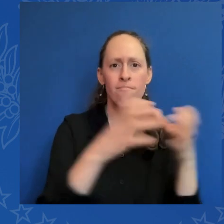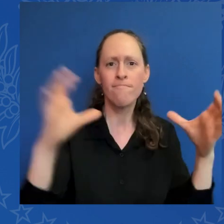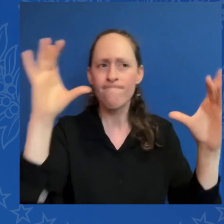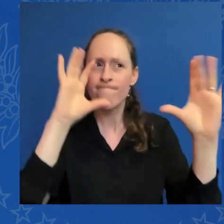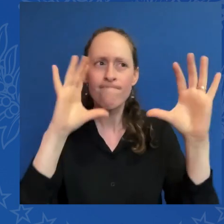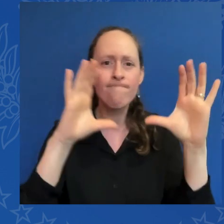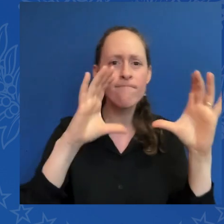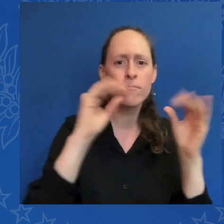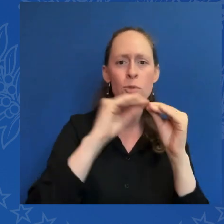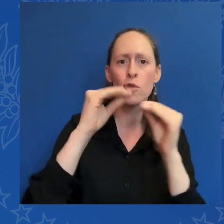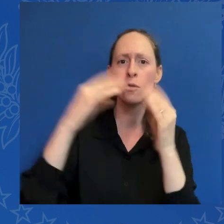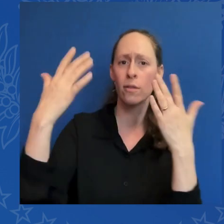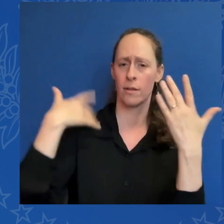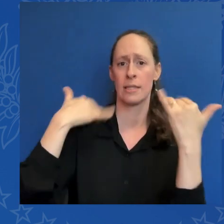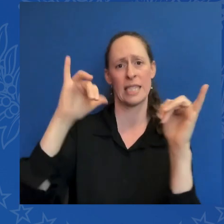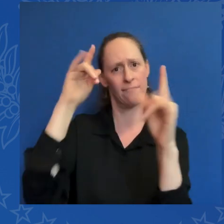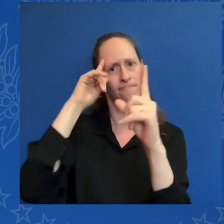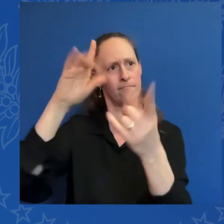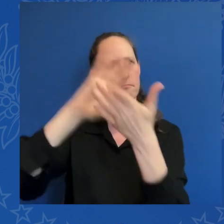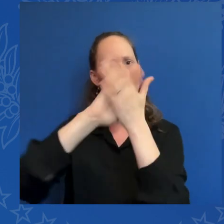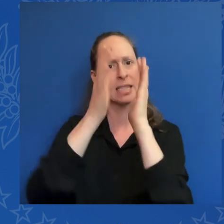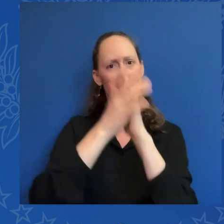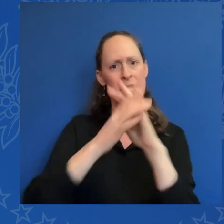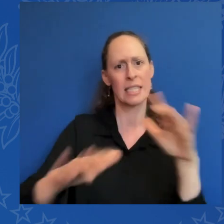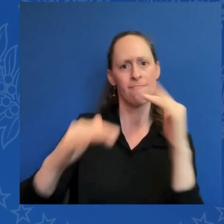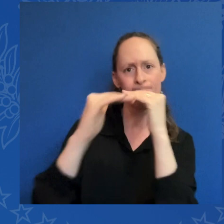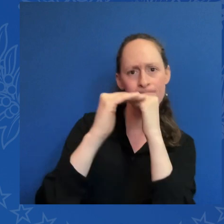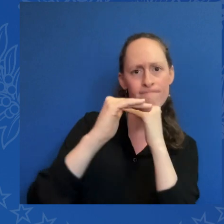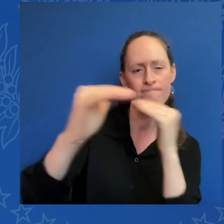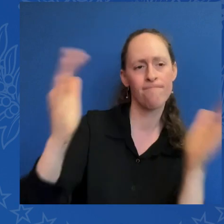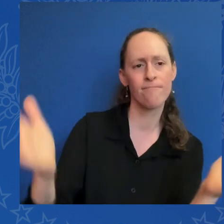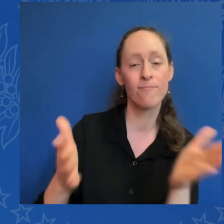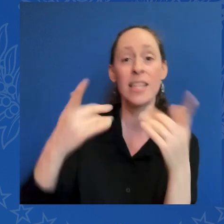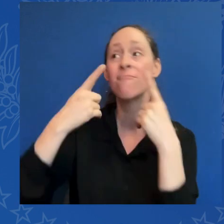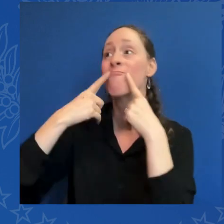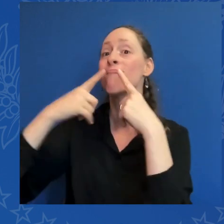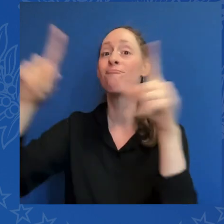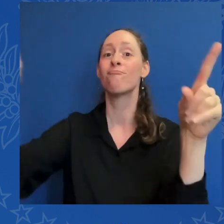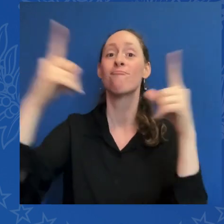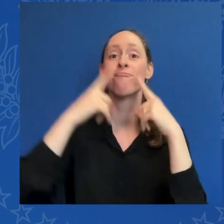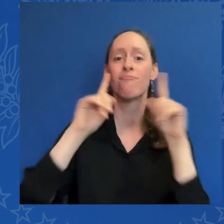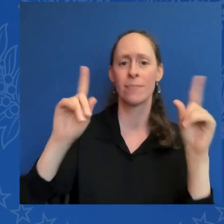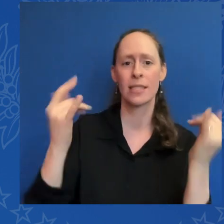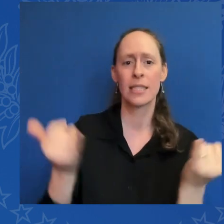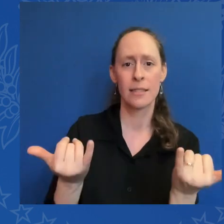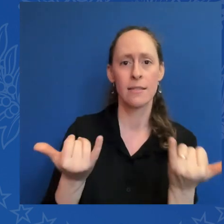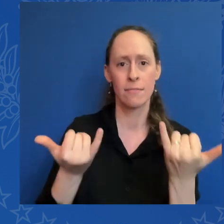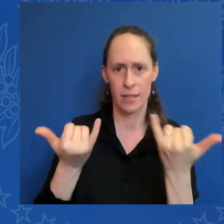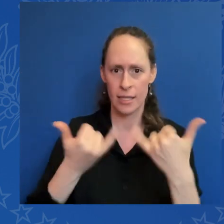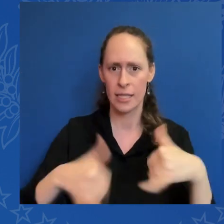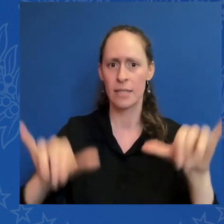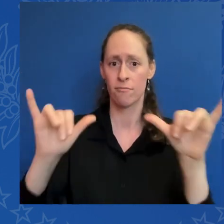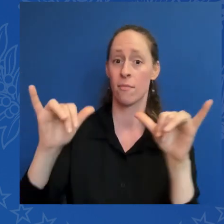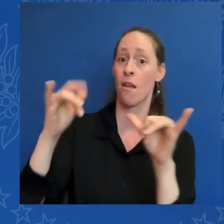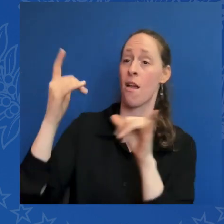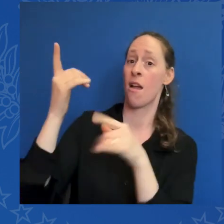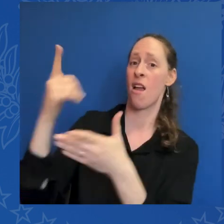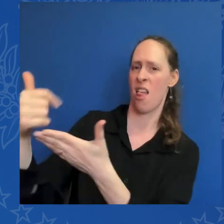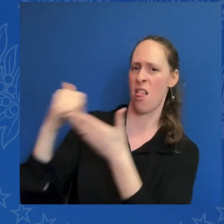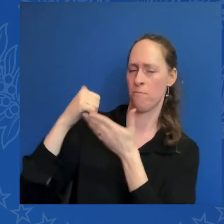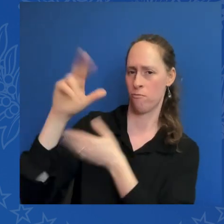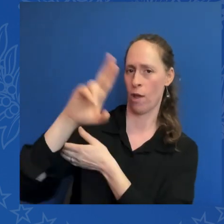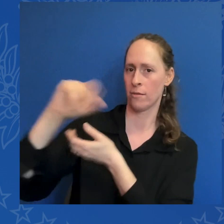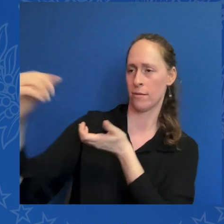and fundamental partner. It is a privilege to welcome you here, Mr. President, to celebrate all that has been